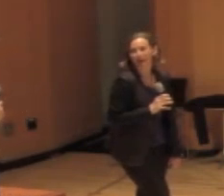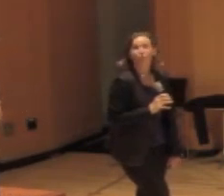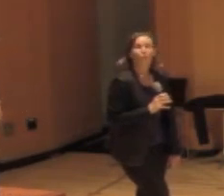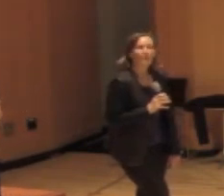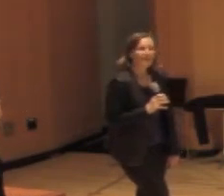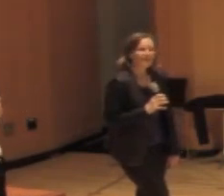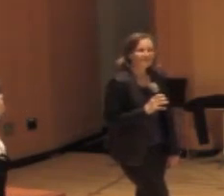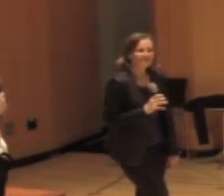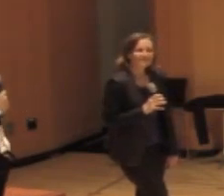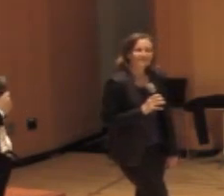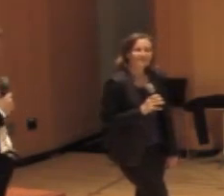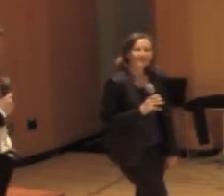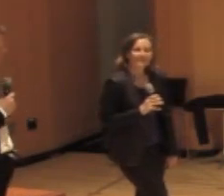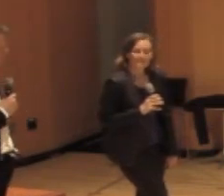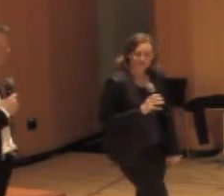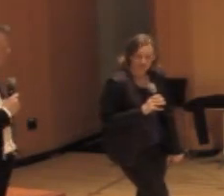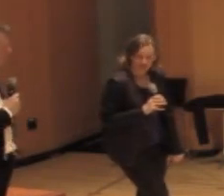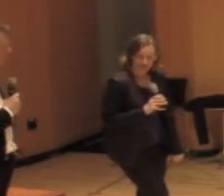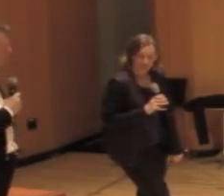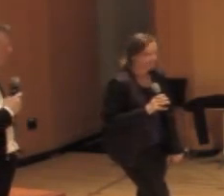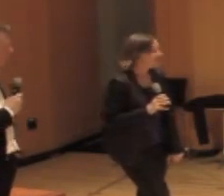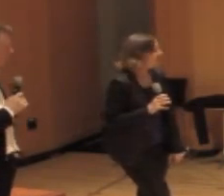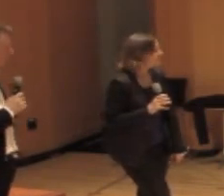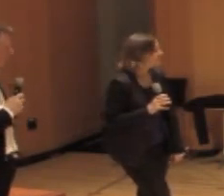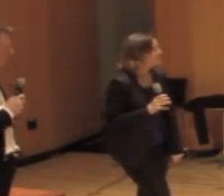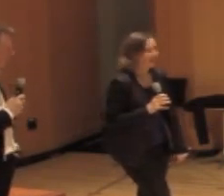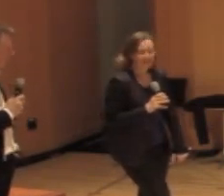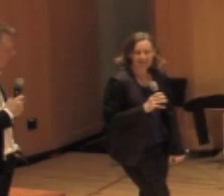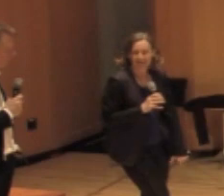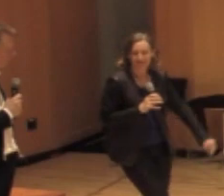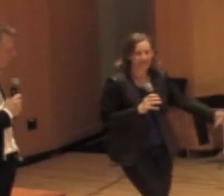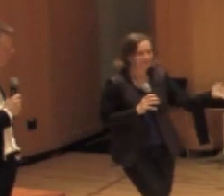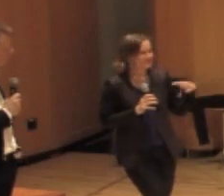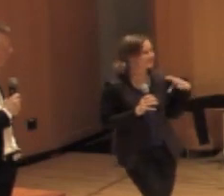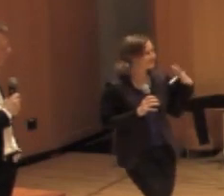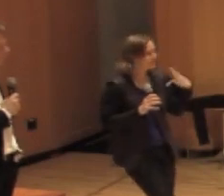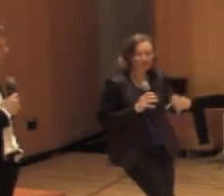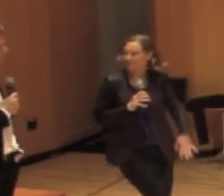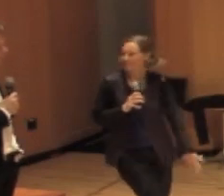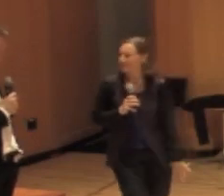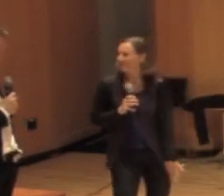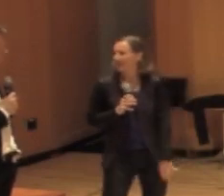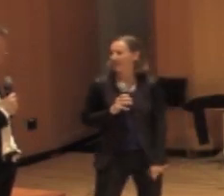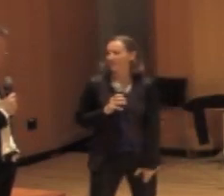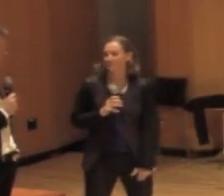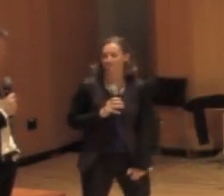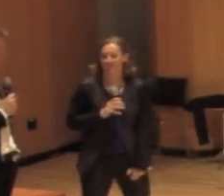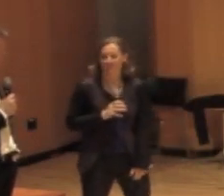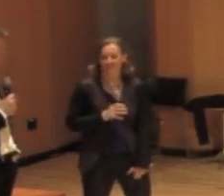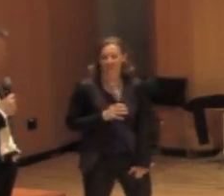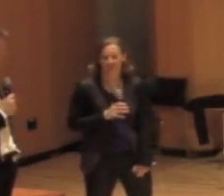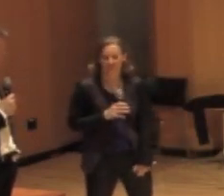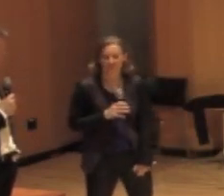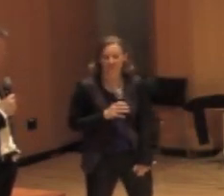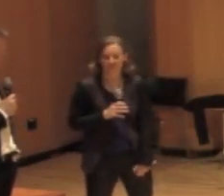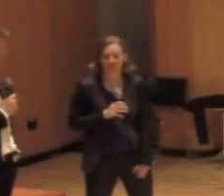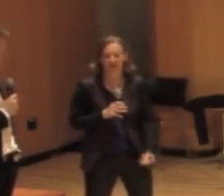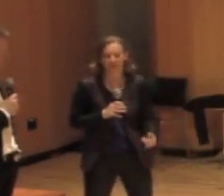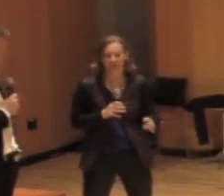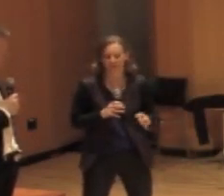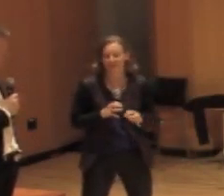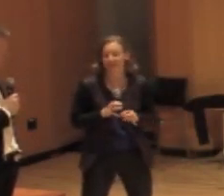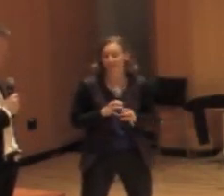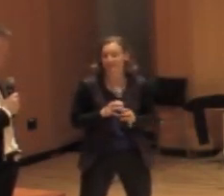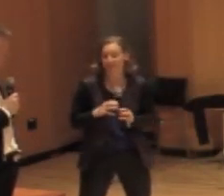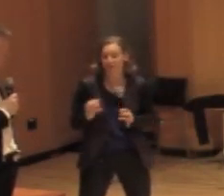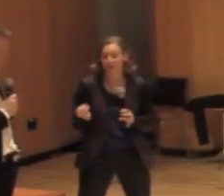it well it was hard um but I had many amazing support people um the you know